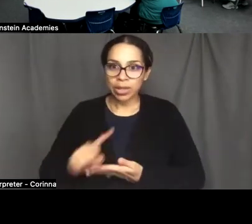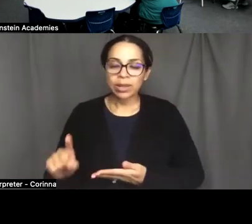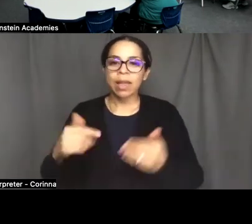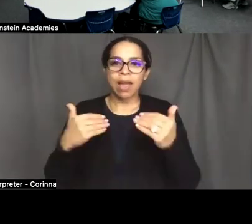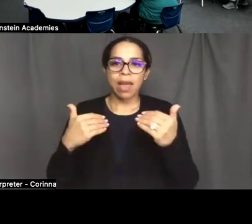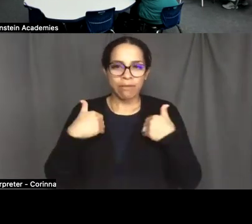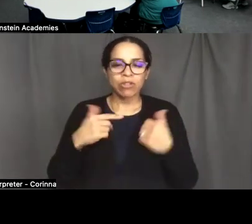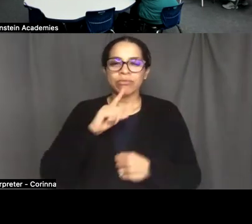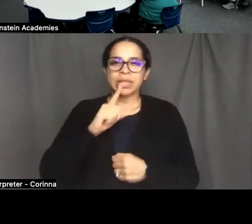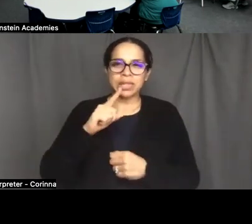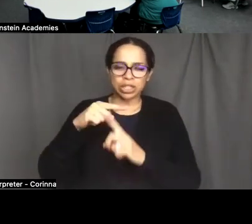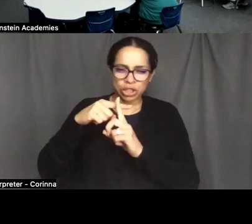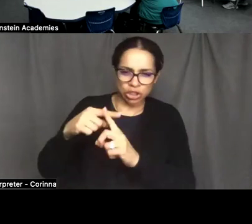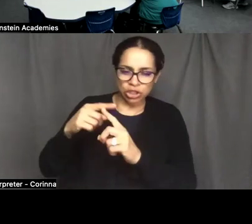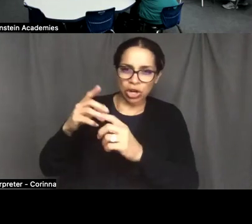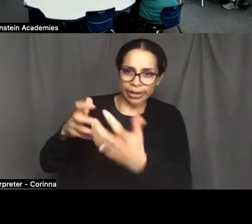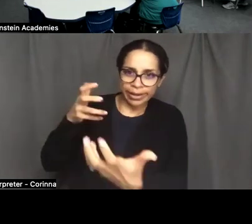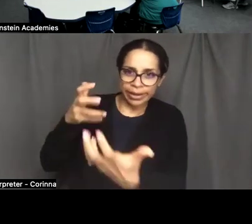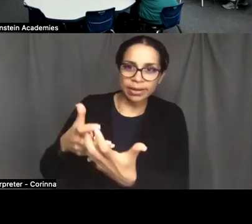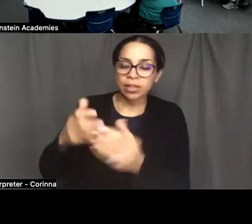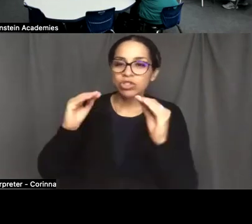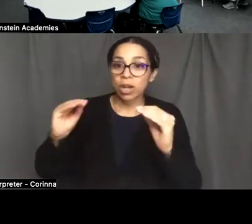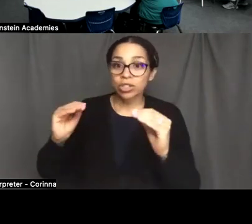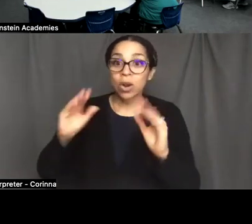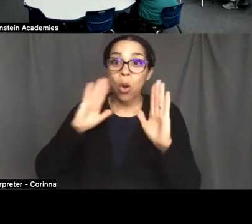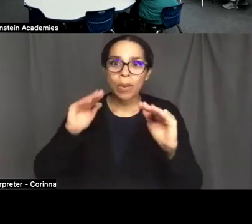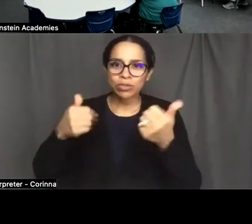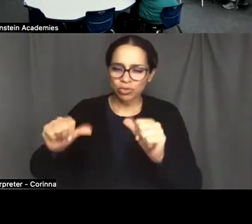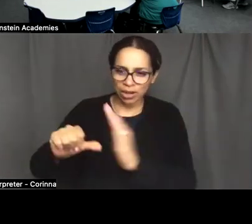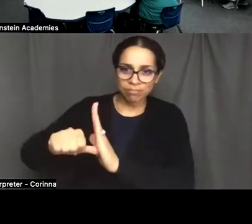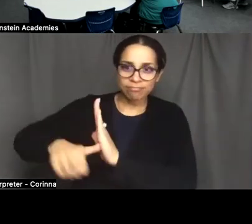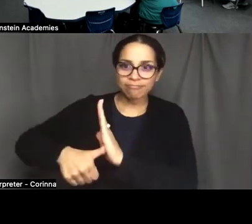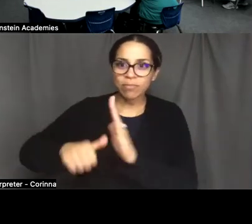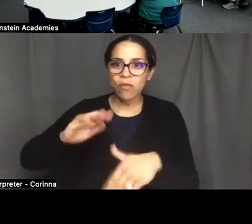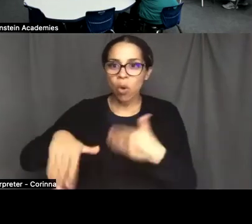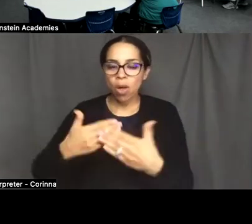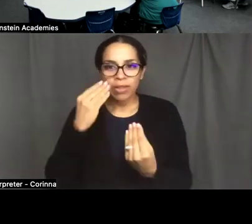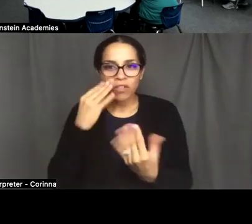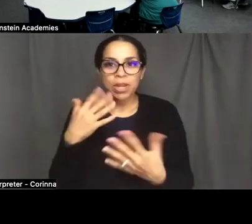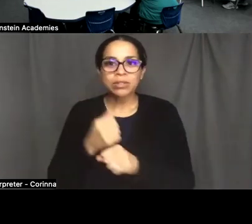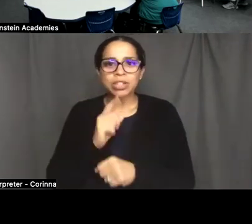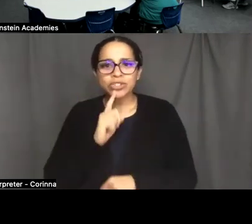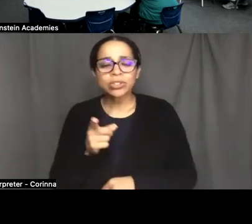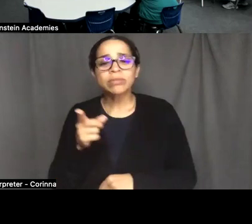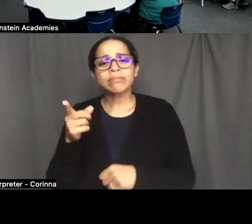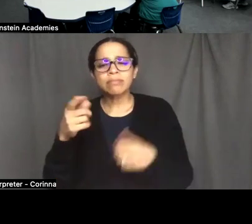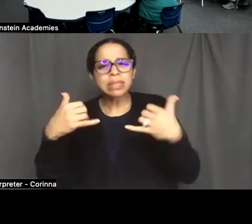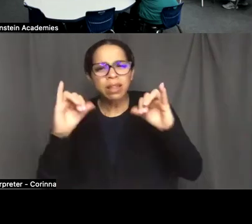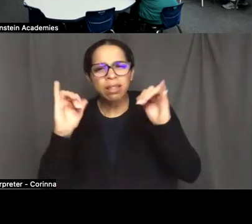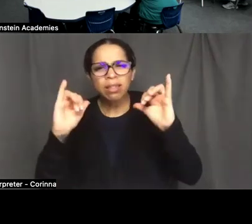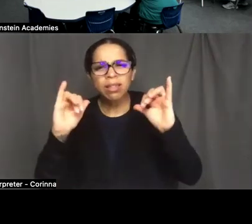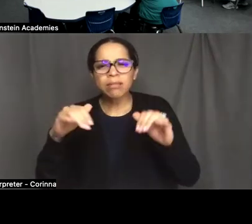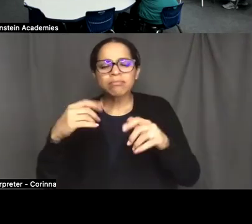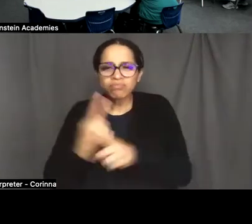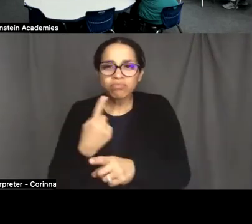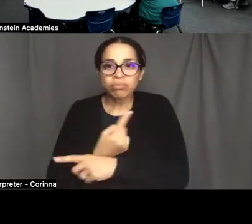instruction, hoping to double up on the information that they're getting. So they're still getting their small groups in the classroom and they're getting extra